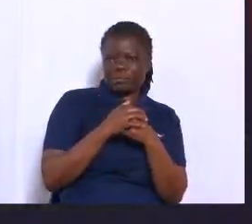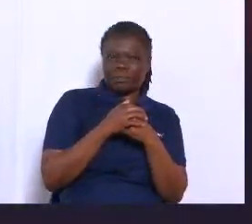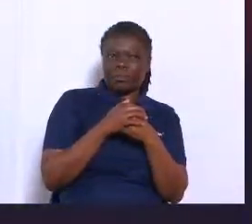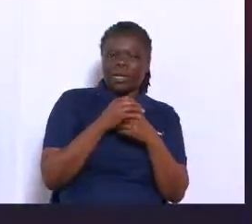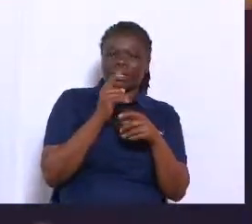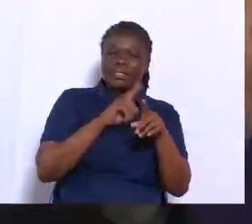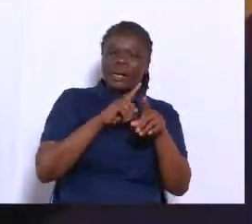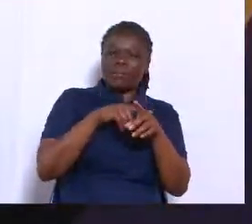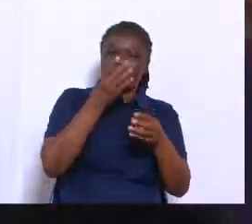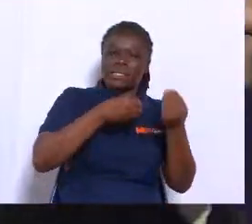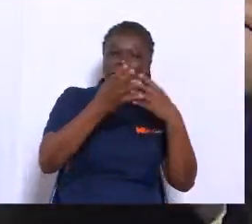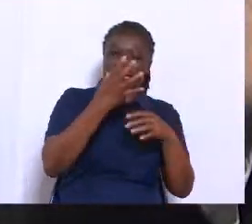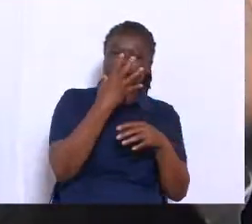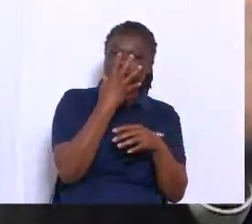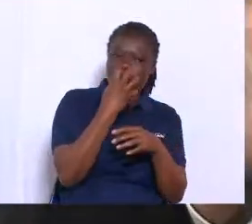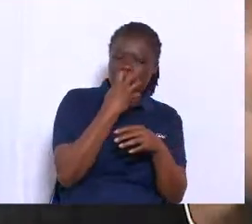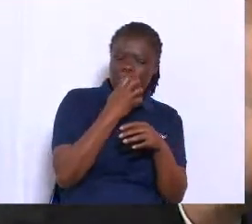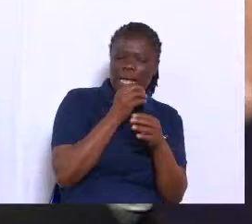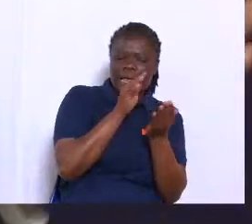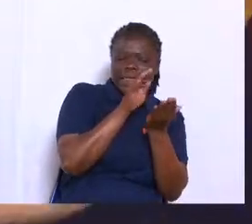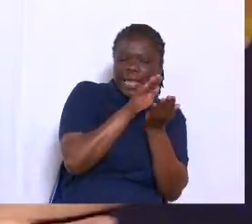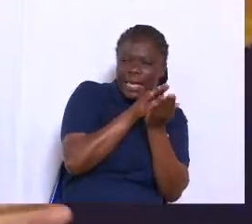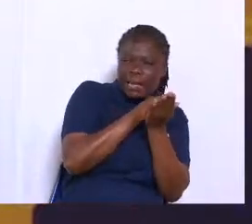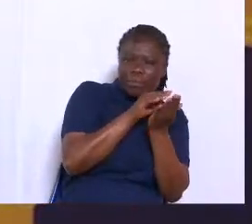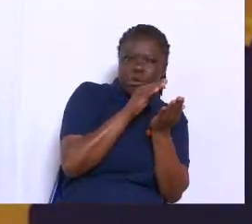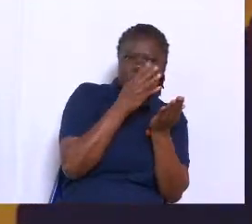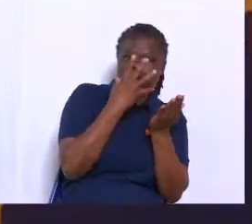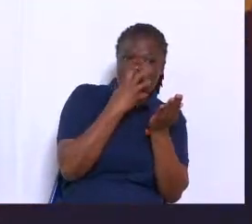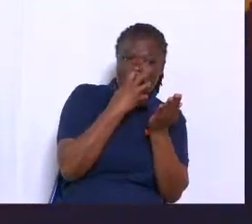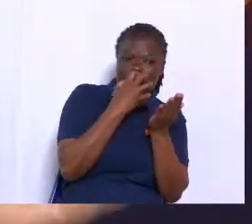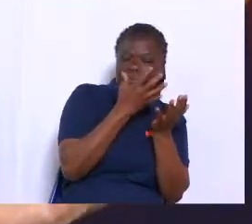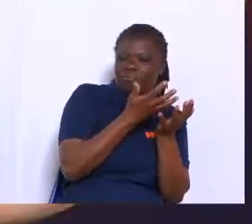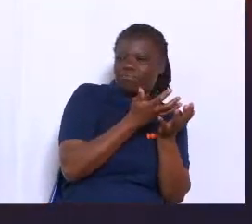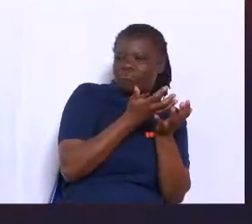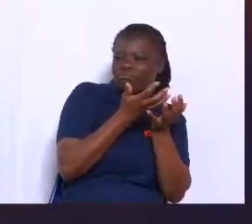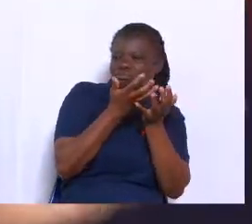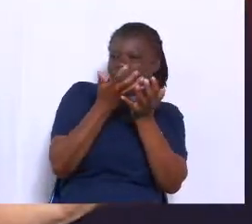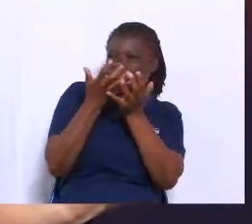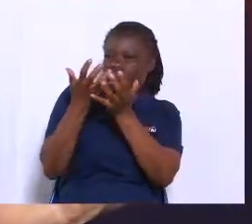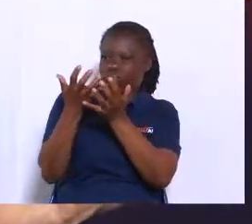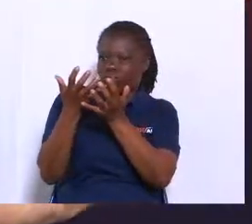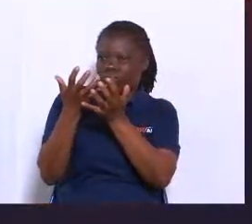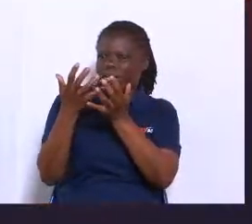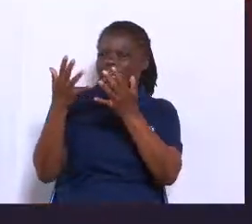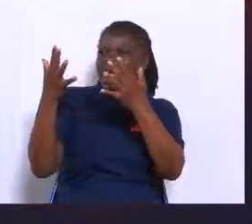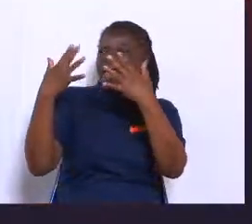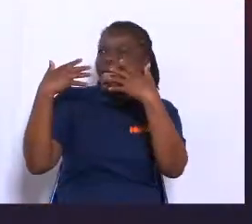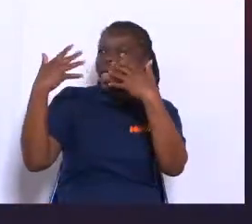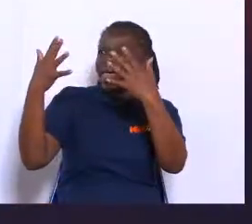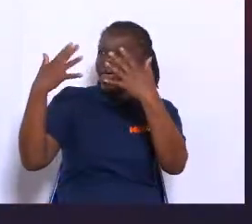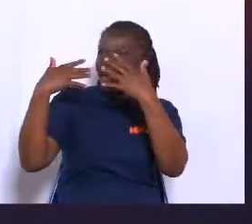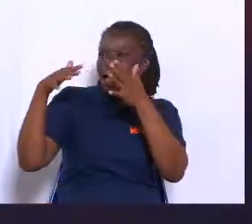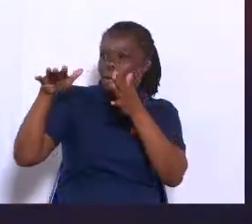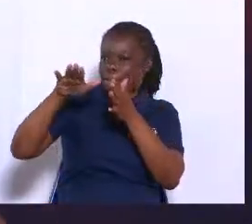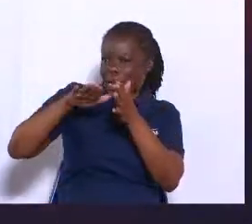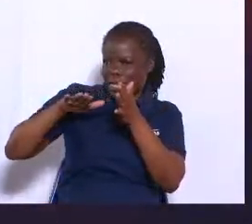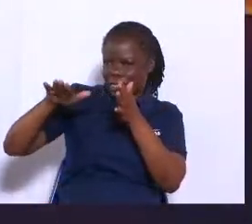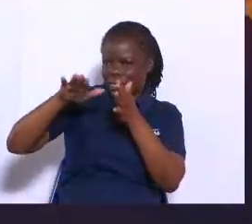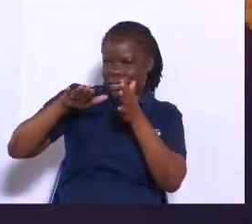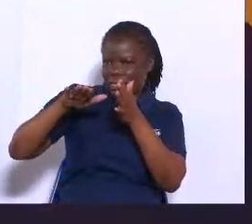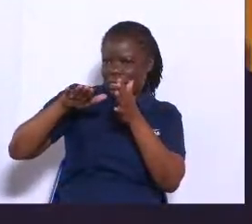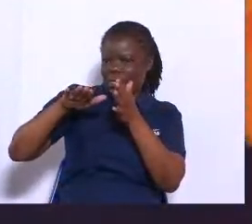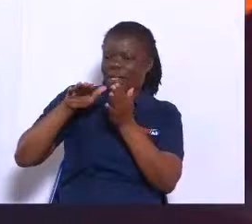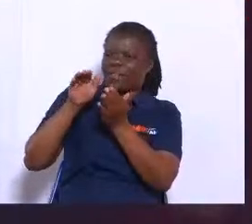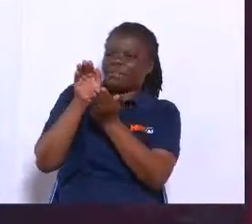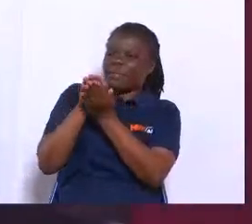oranges? They pick these oranges and take them into an air-conditioned warehouse. They put